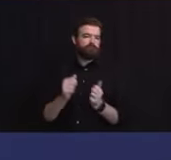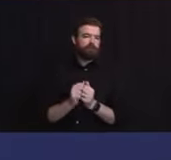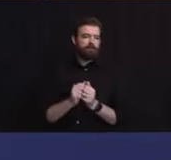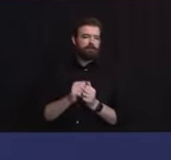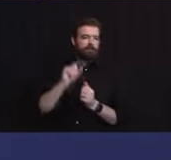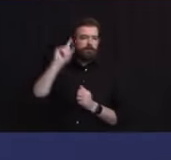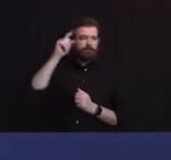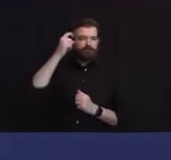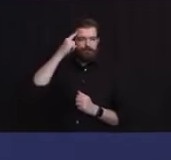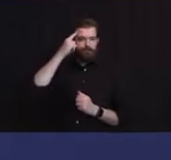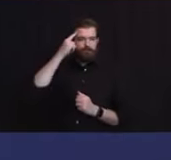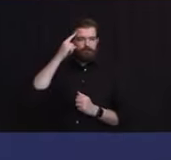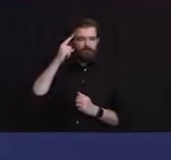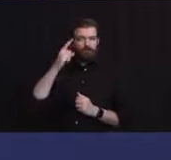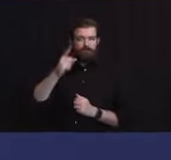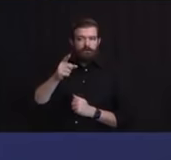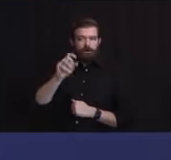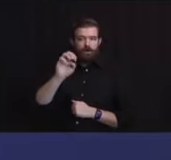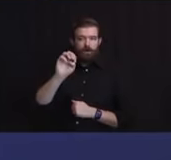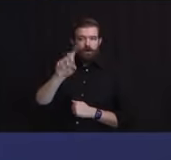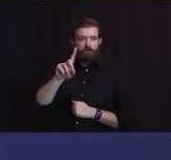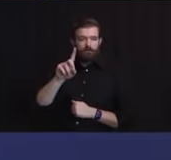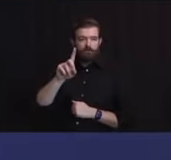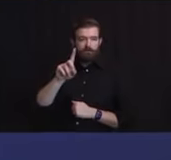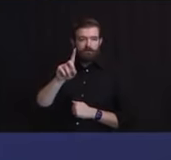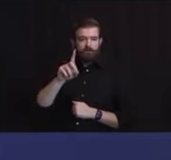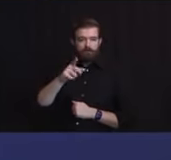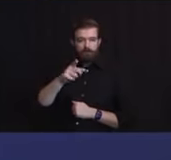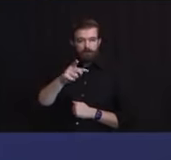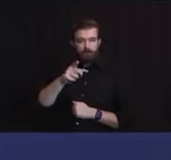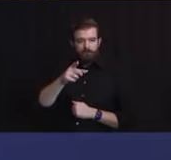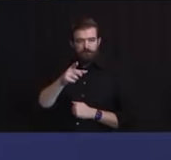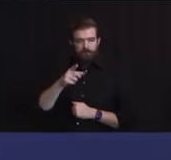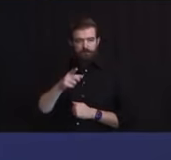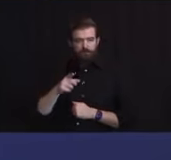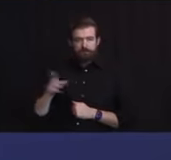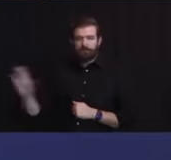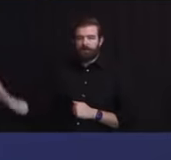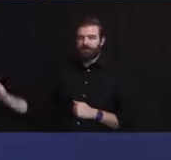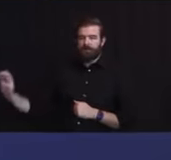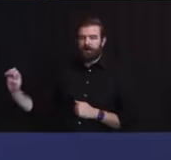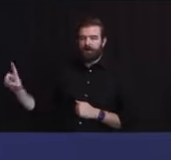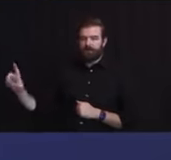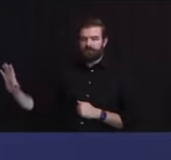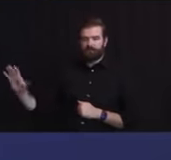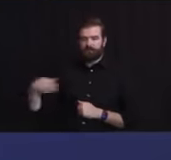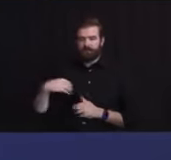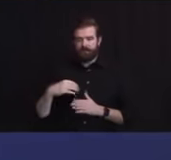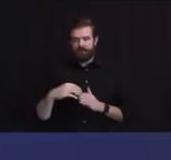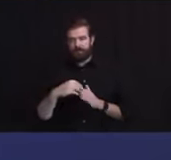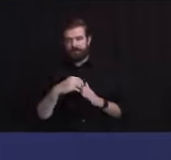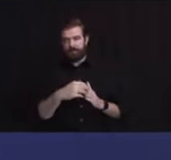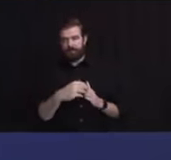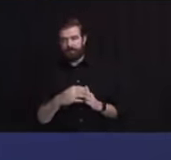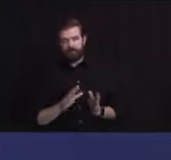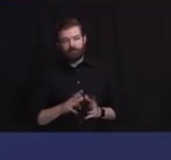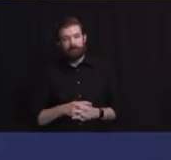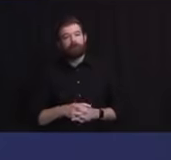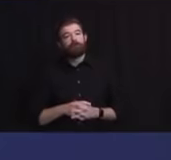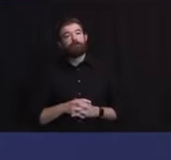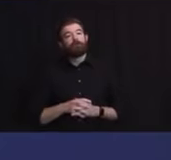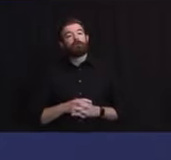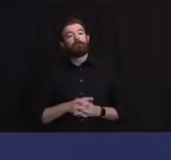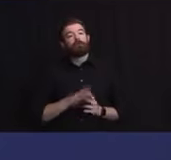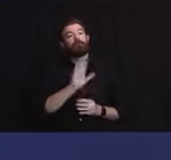decisions? I'm gonna take the lead in all these, and Judy and Ed can come in behind me. Small restaurants